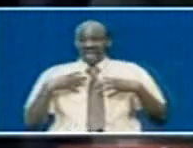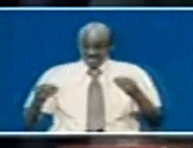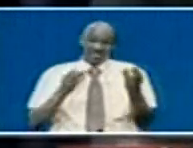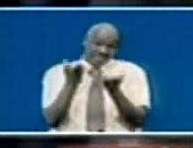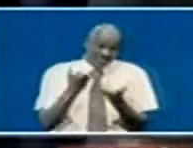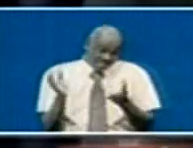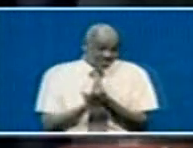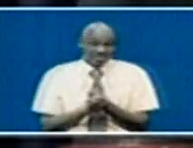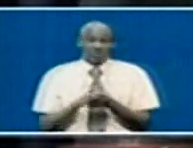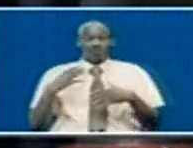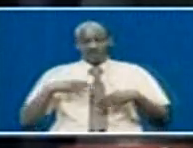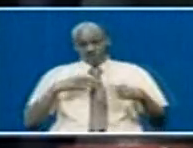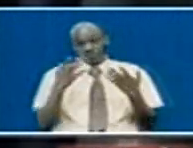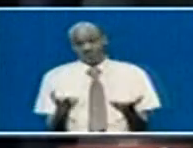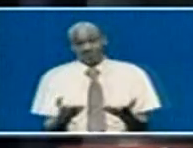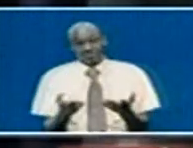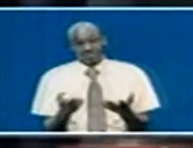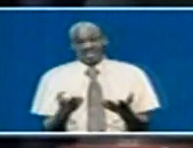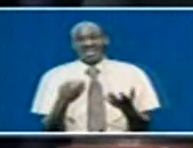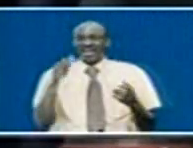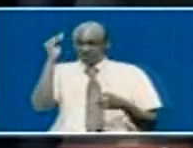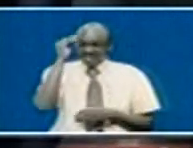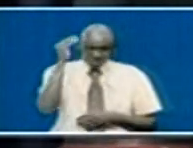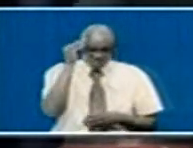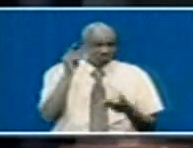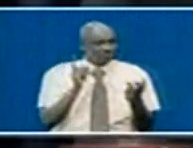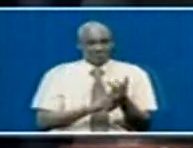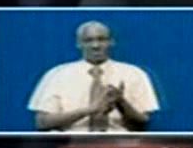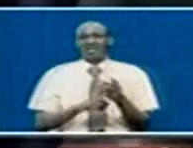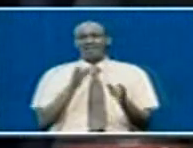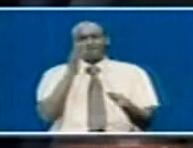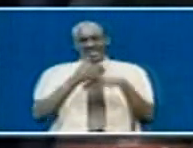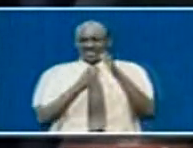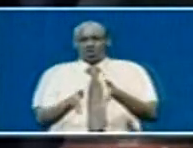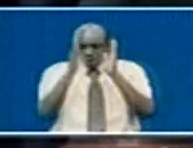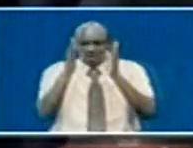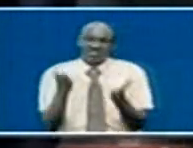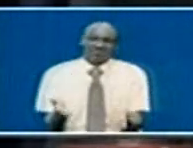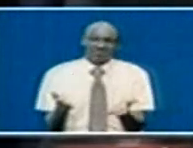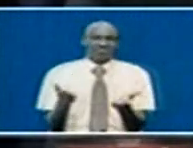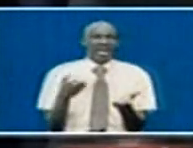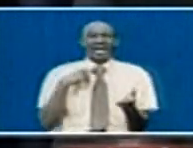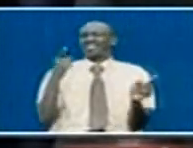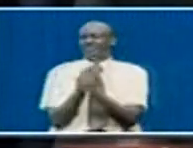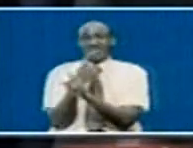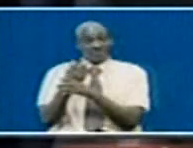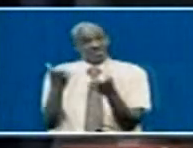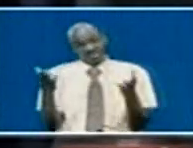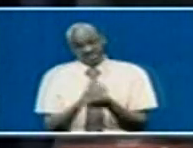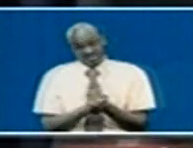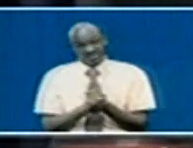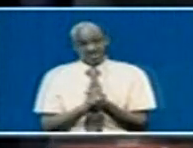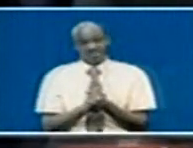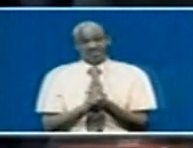services to people, to provide health services, education, infrastructure, and many other things.